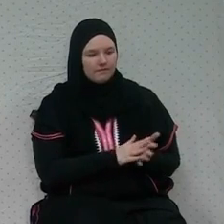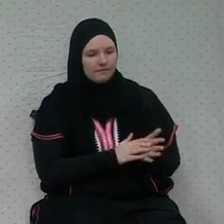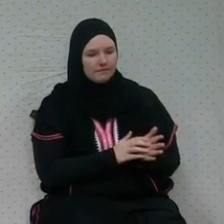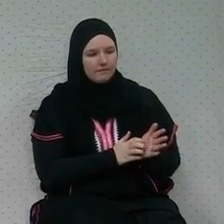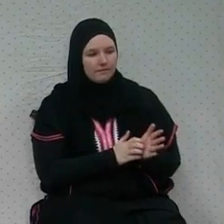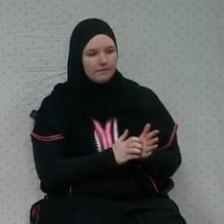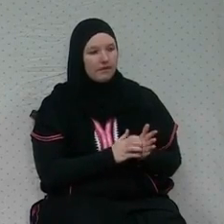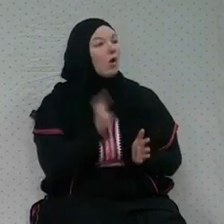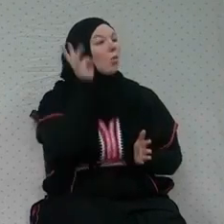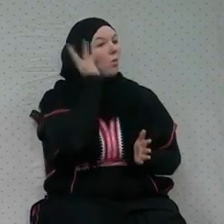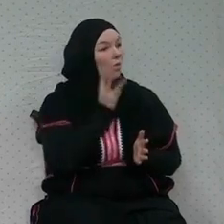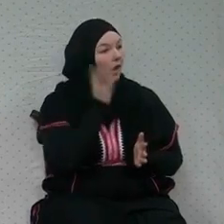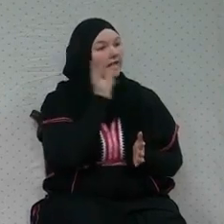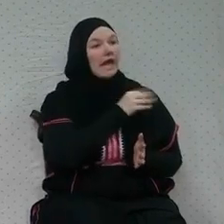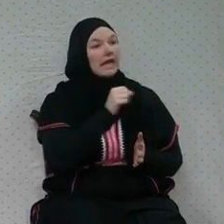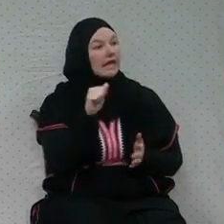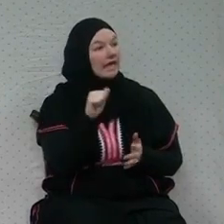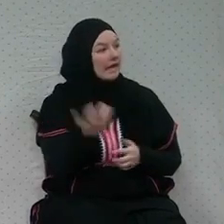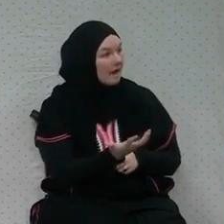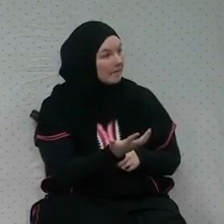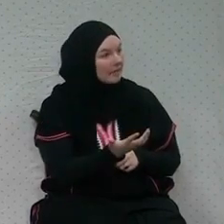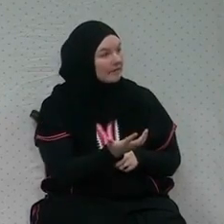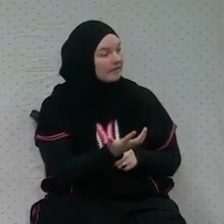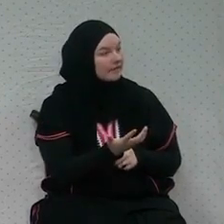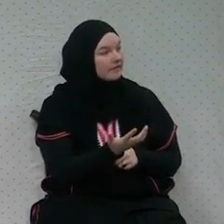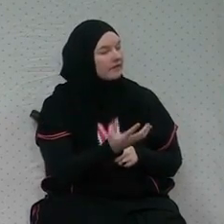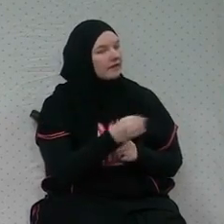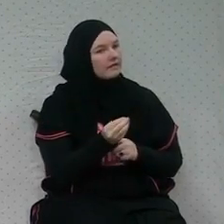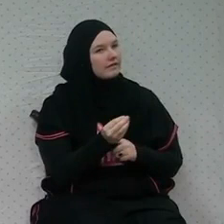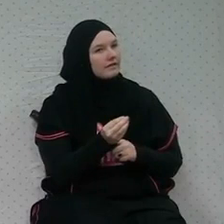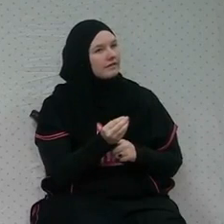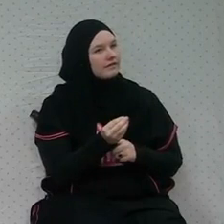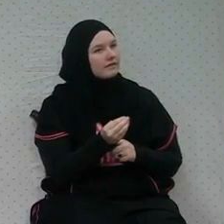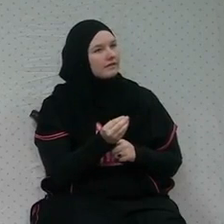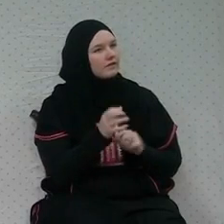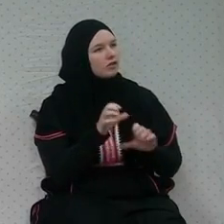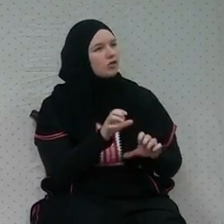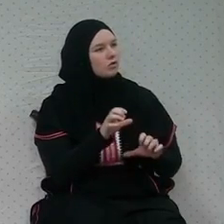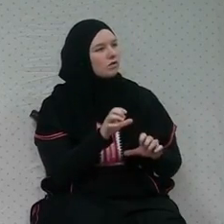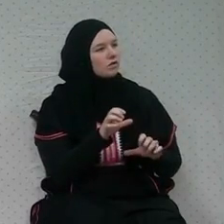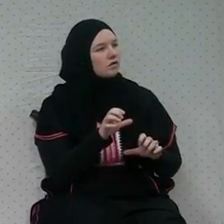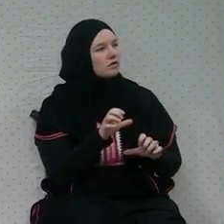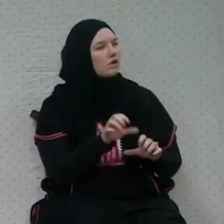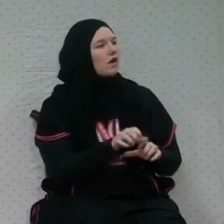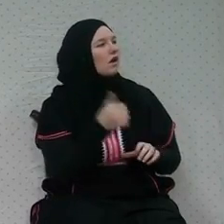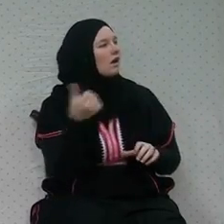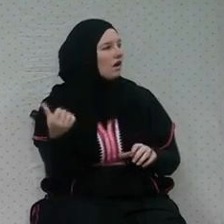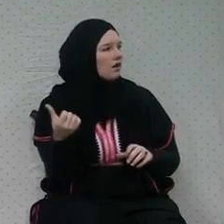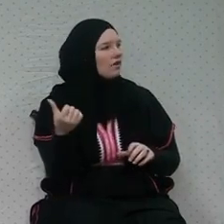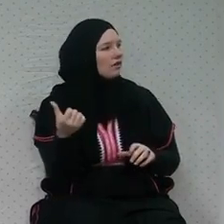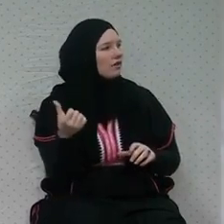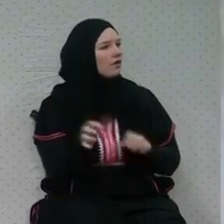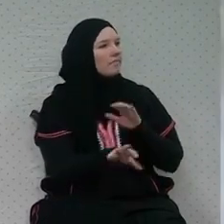Wine and gambling, casting lots, and other jahiliyyah methods of choosing your